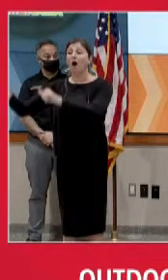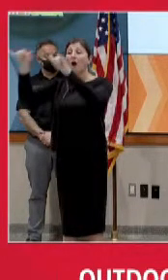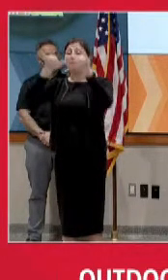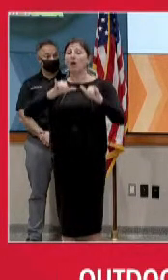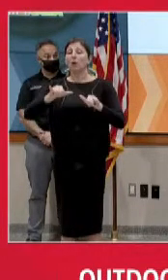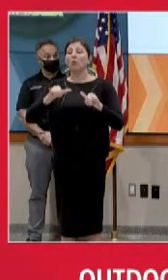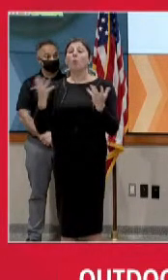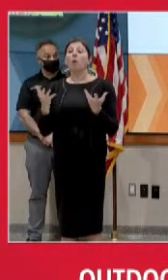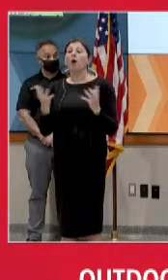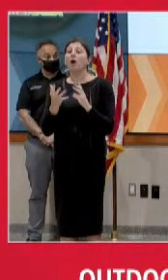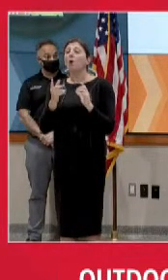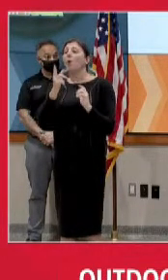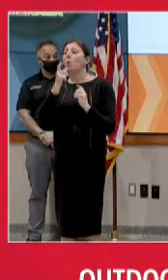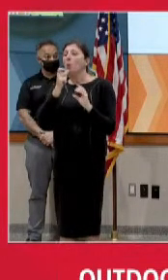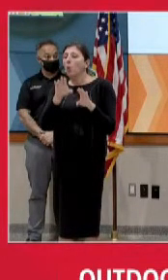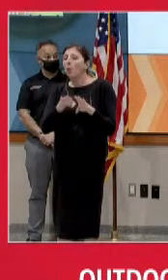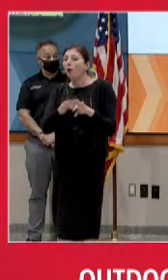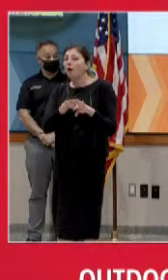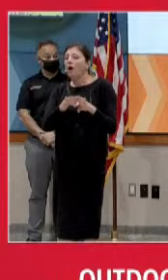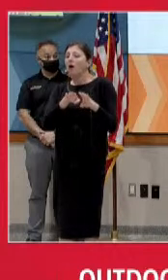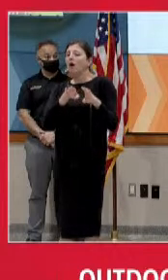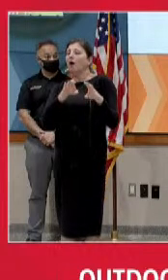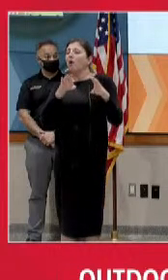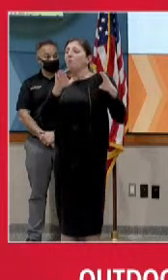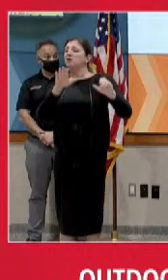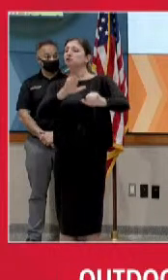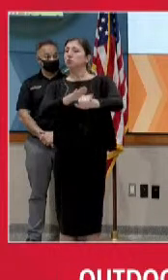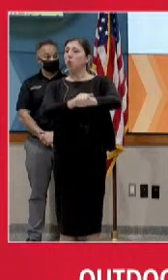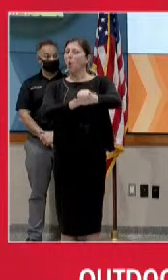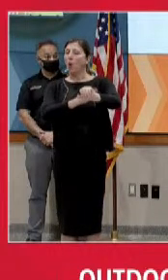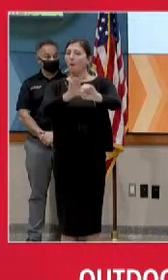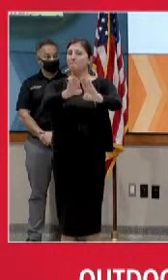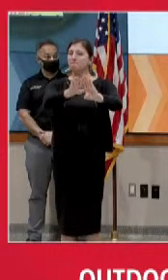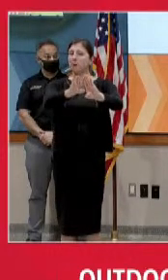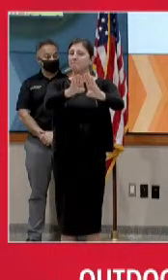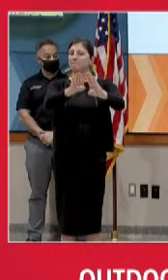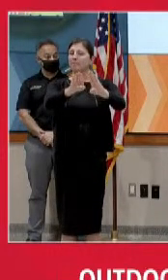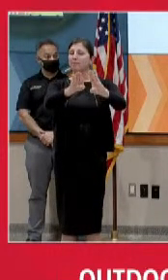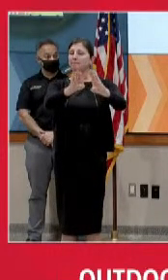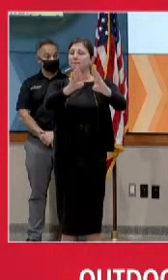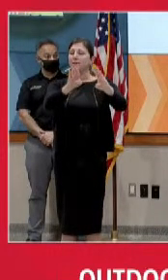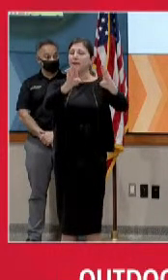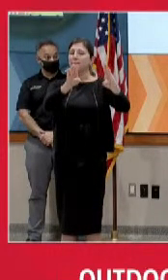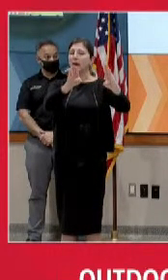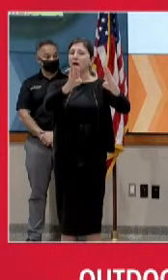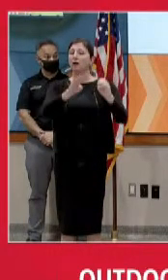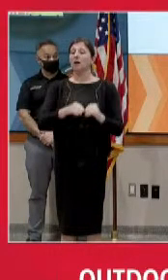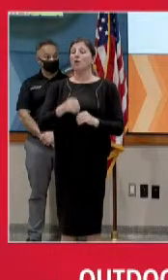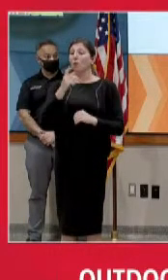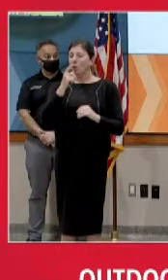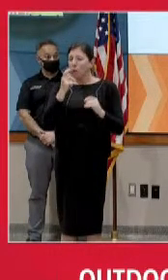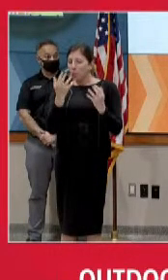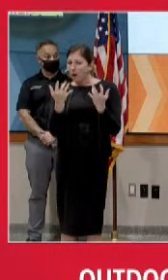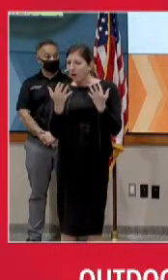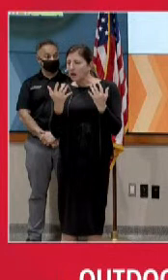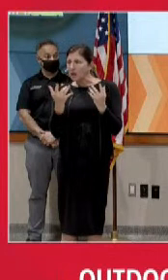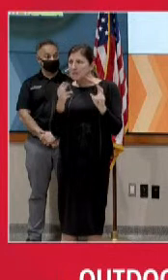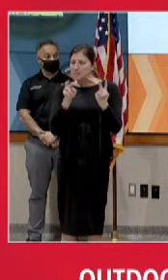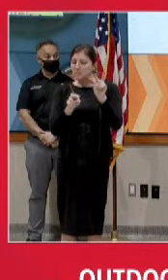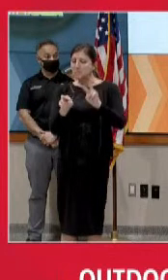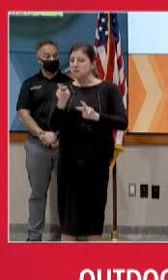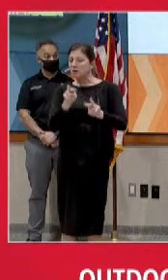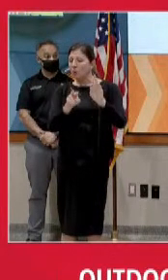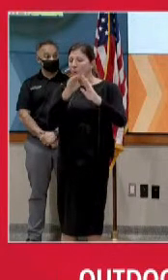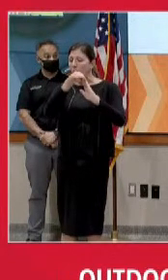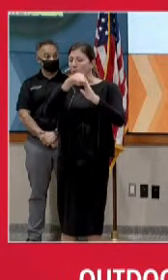that reopened more slowly, that didn't reopen as many things at once. The ones that reopened later, they waited until the curve came back